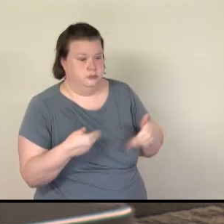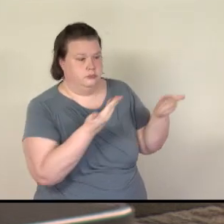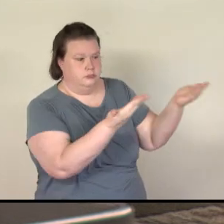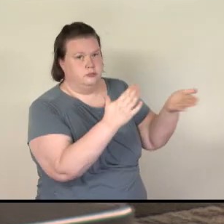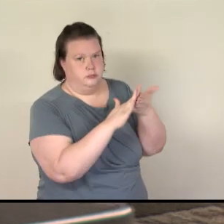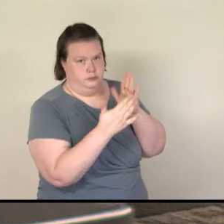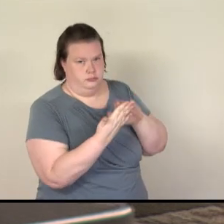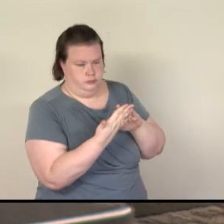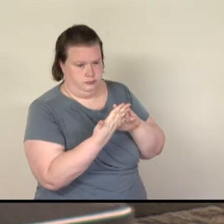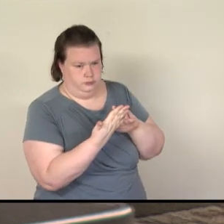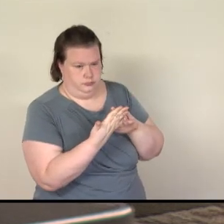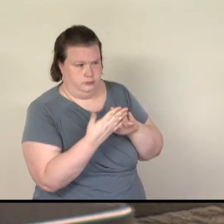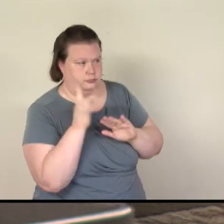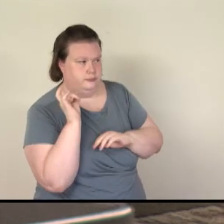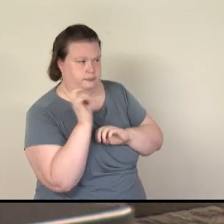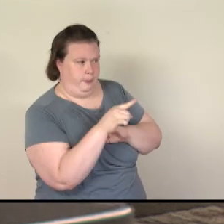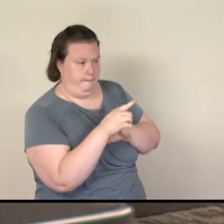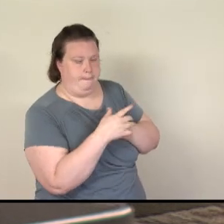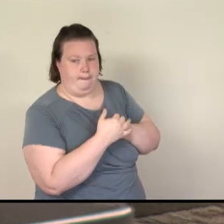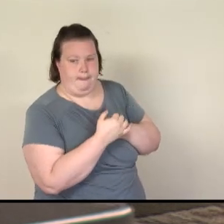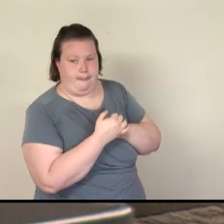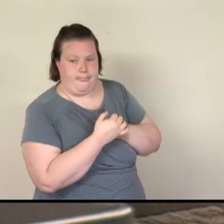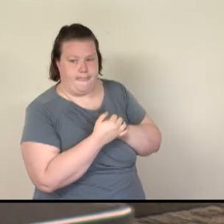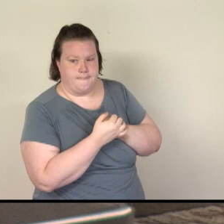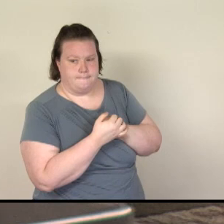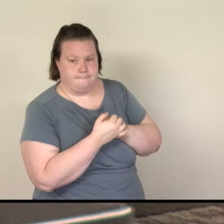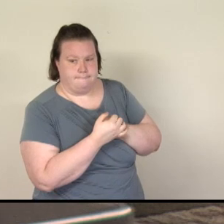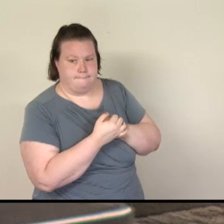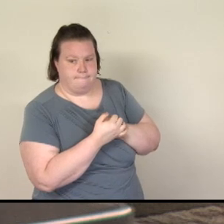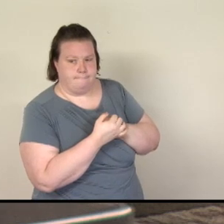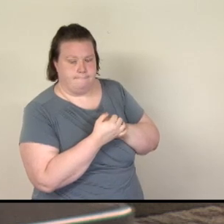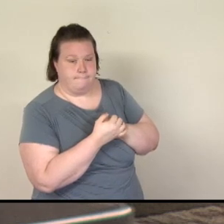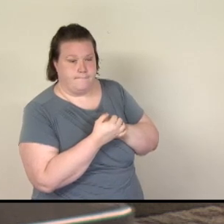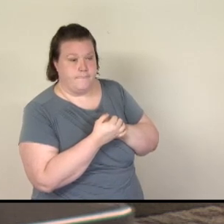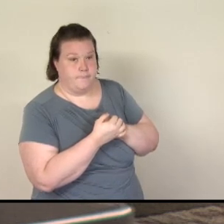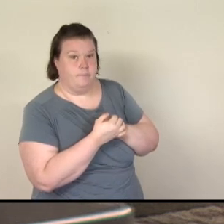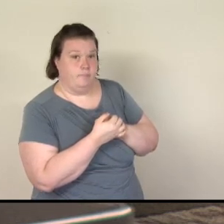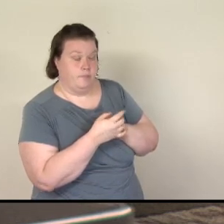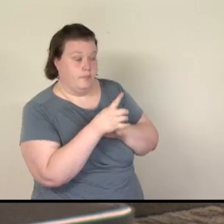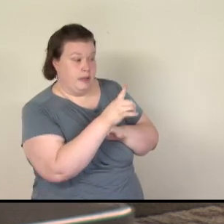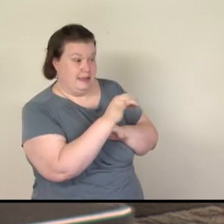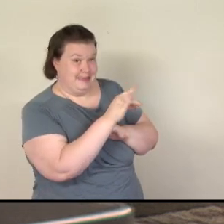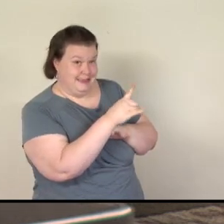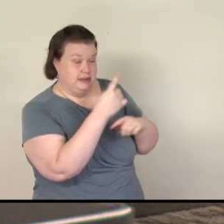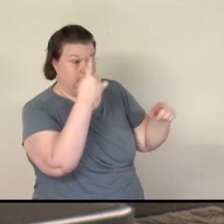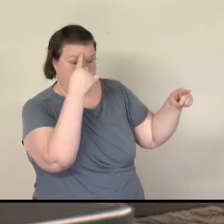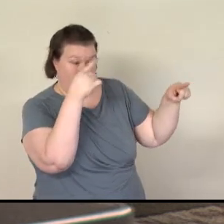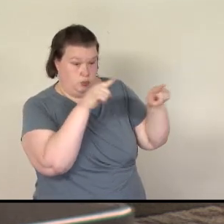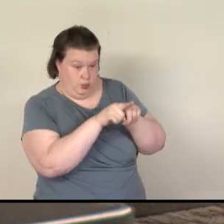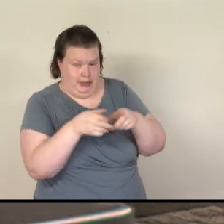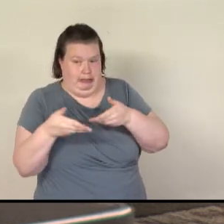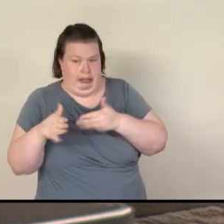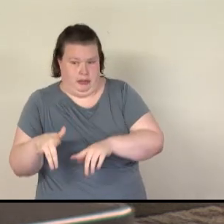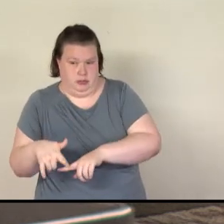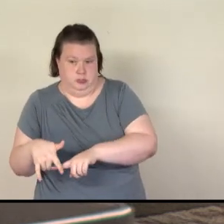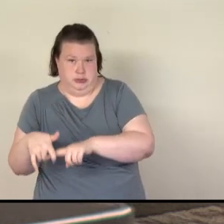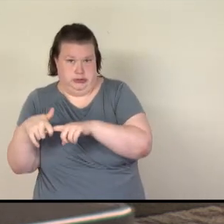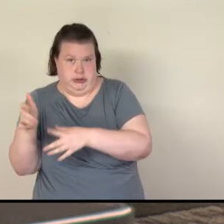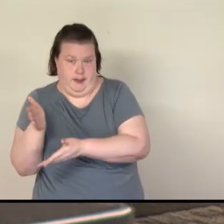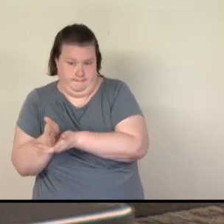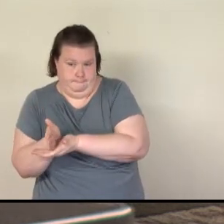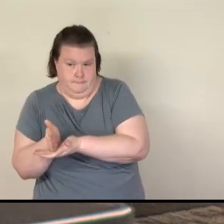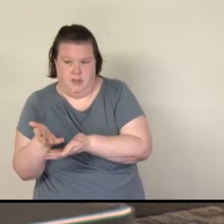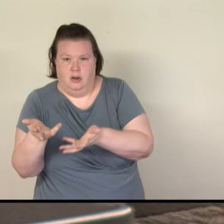city. Asked them, and then they did agree to let them stop. But by that point, they